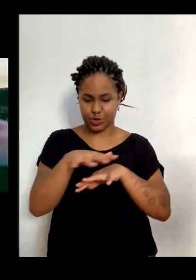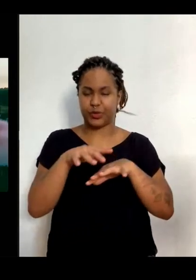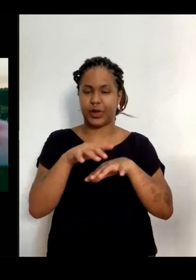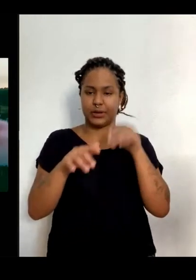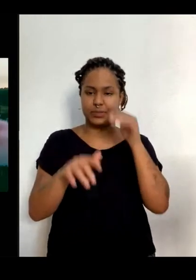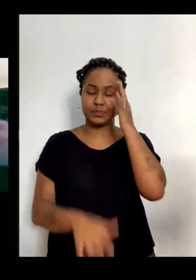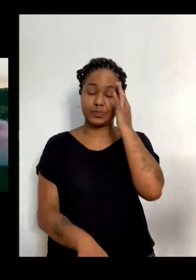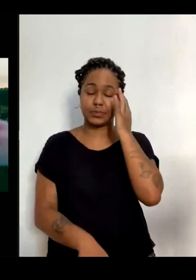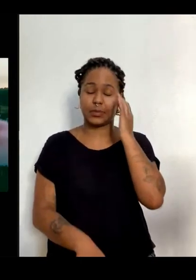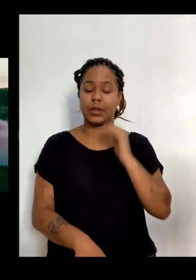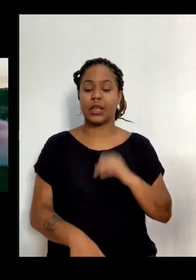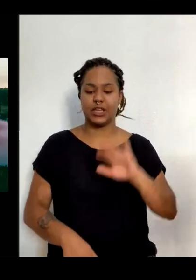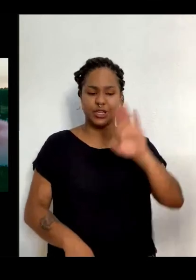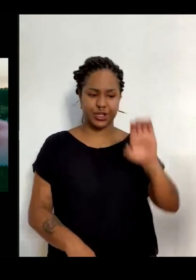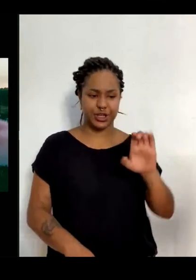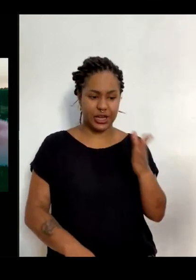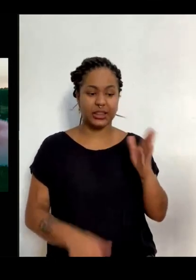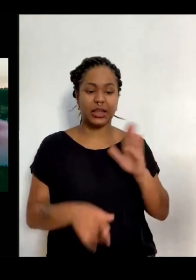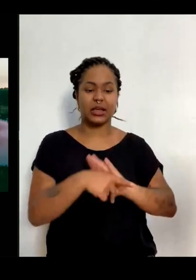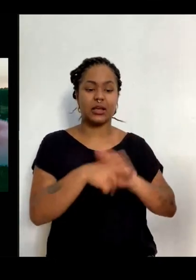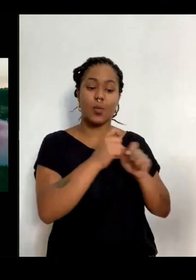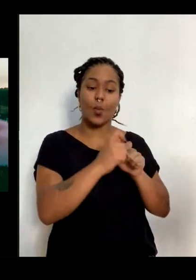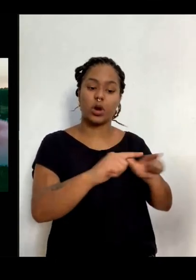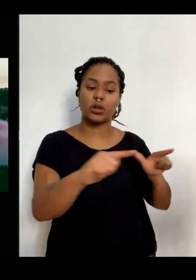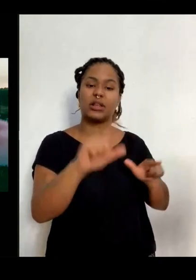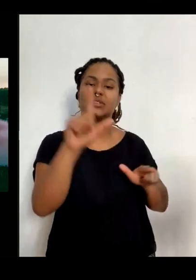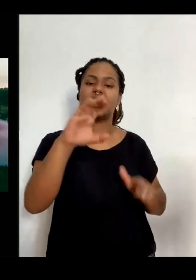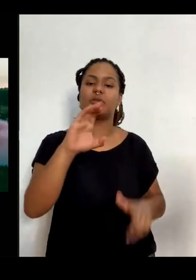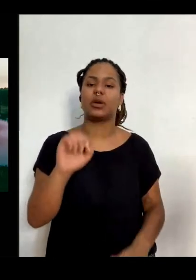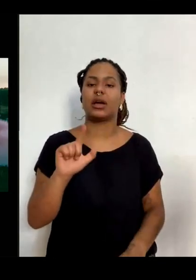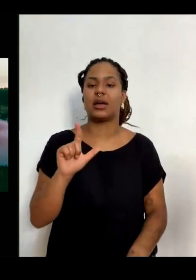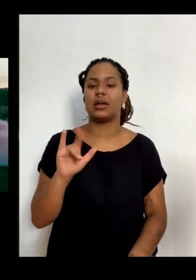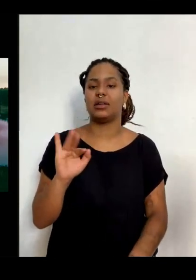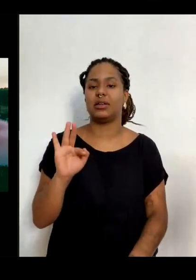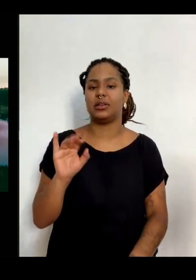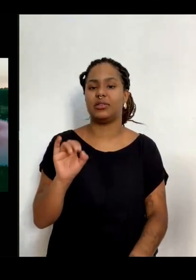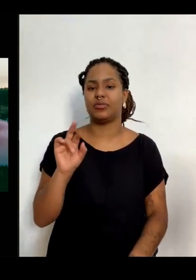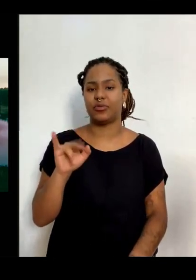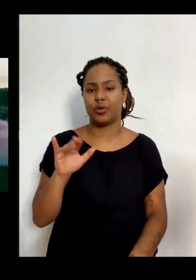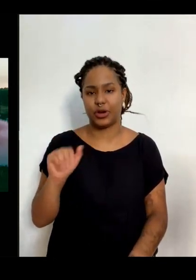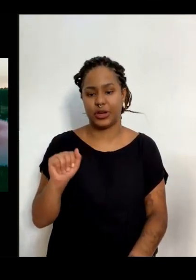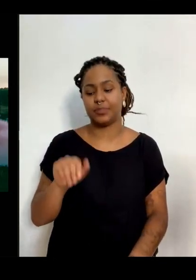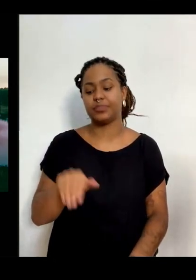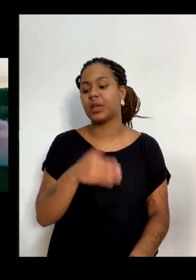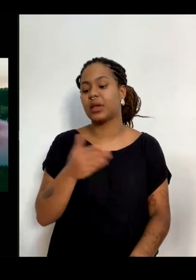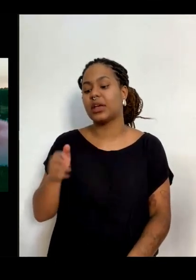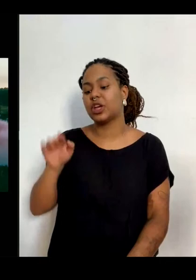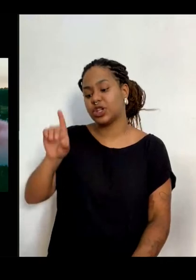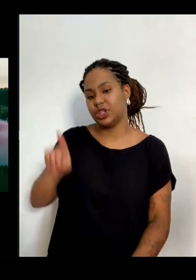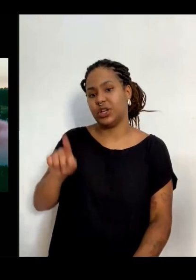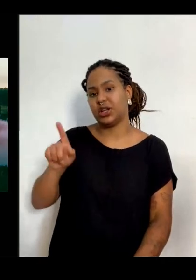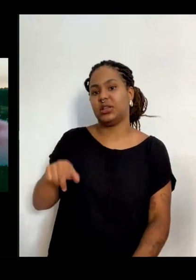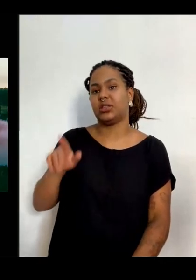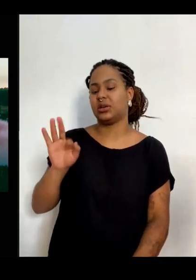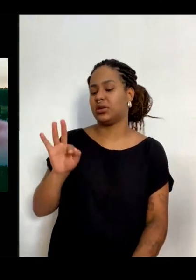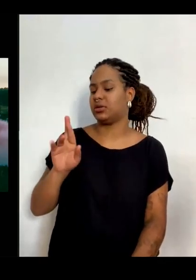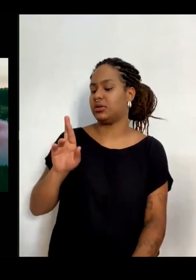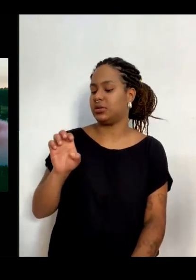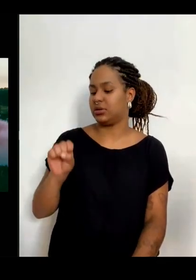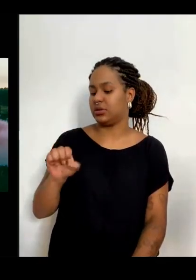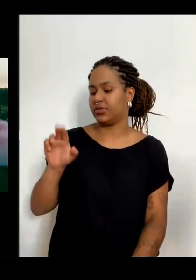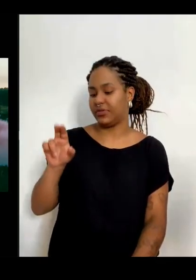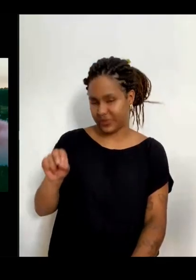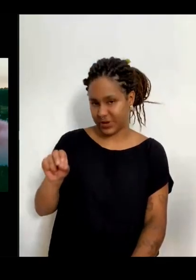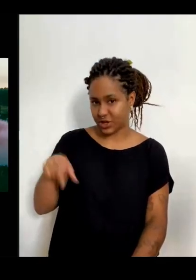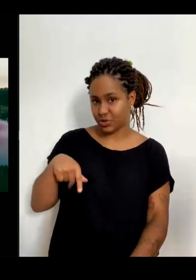the right actually at Fresno State where I started the first feminist art program and as you can